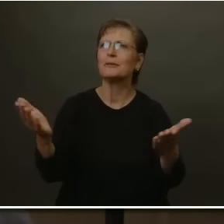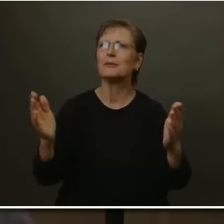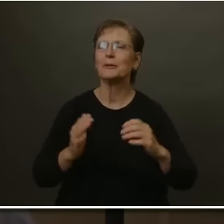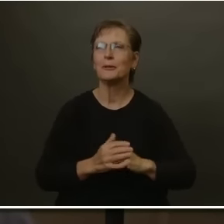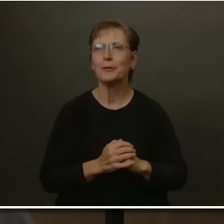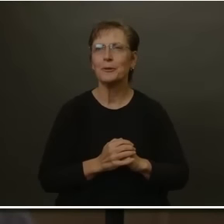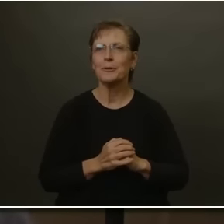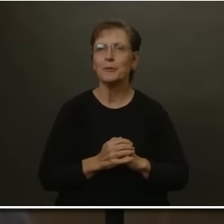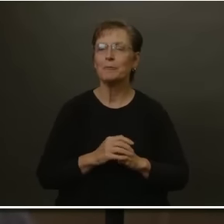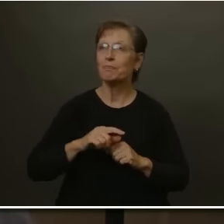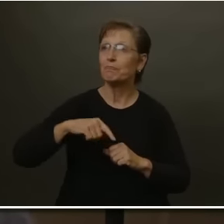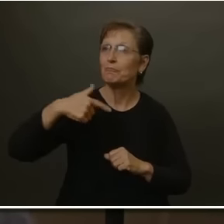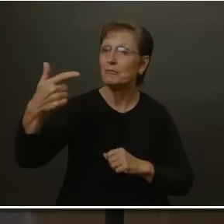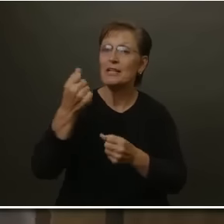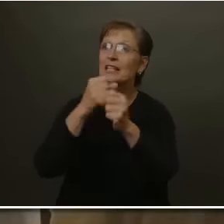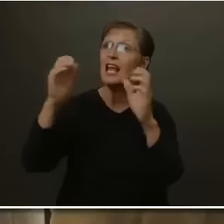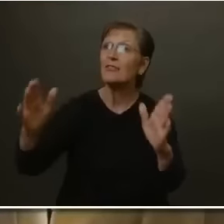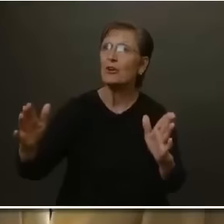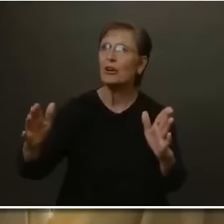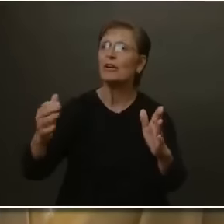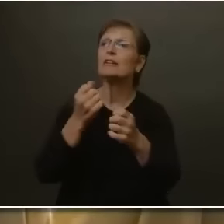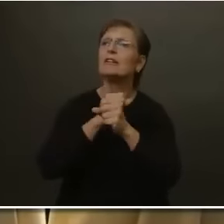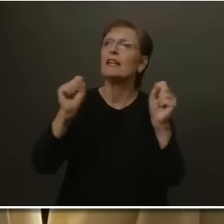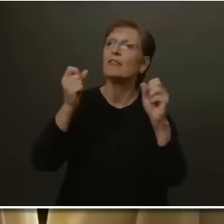können. Savior, deliver us.